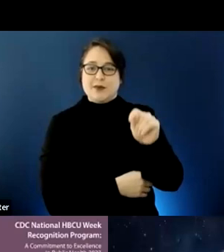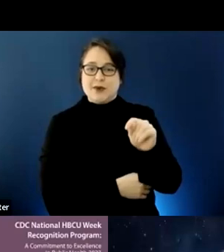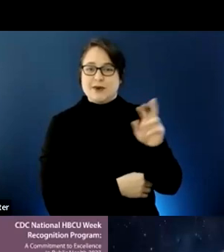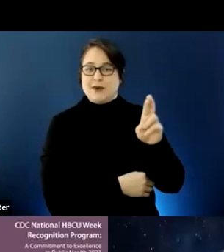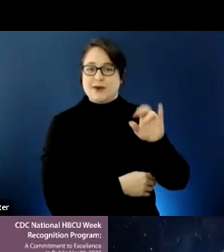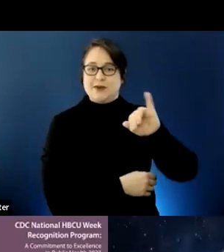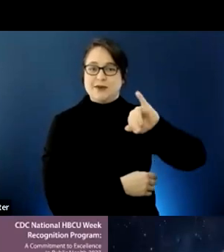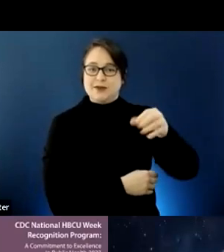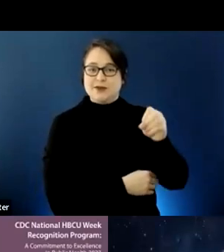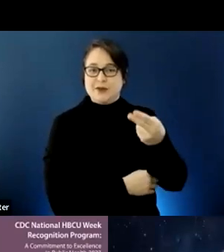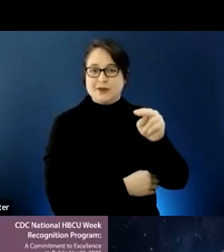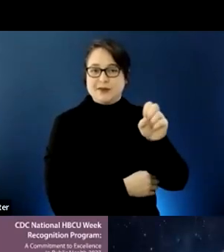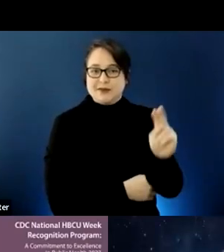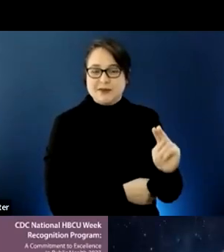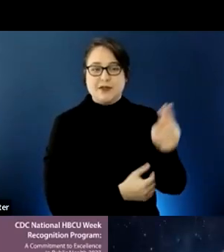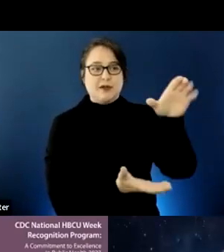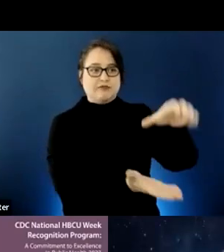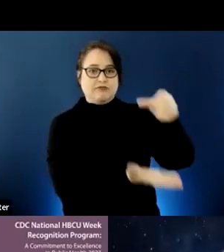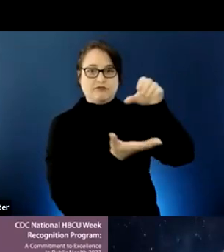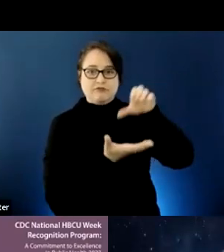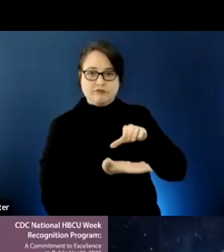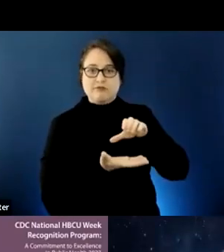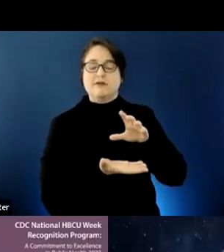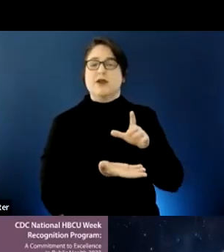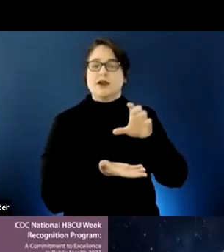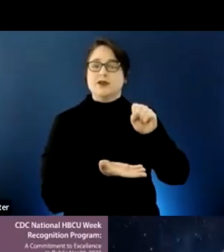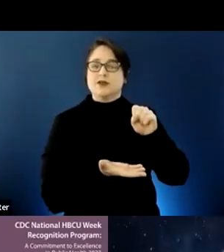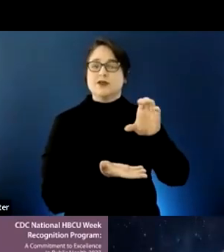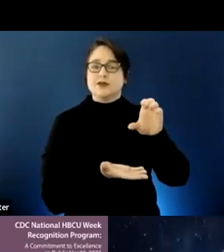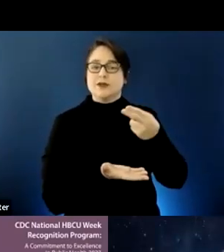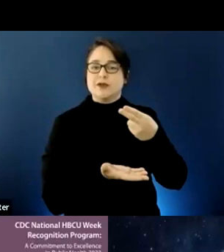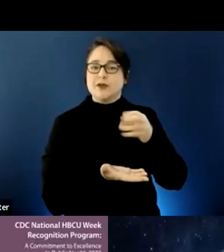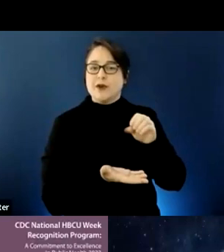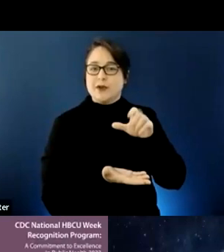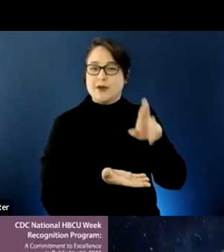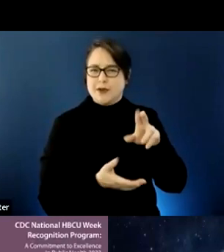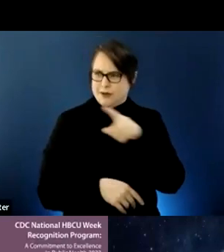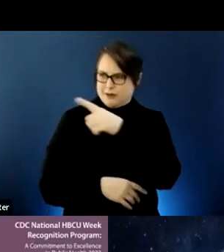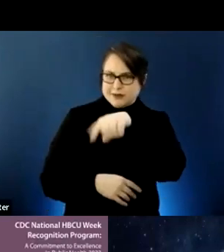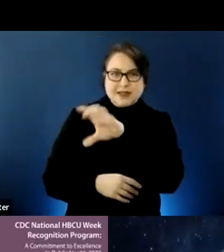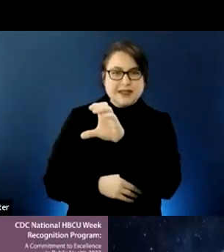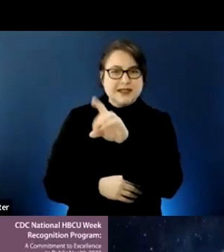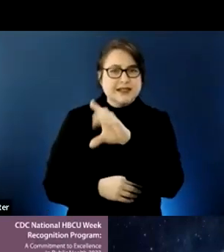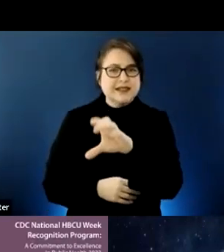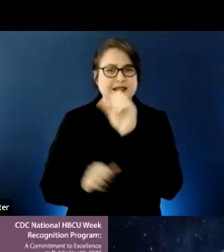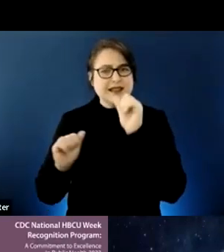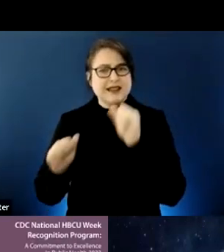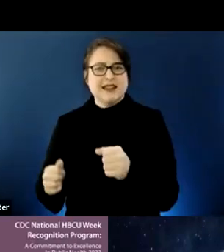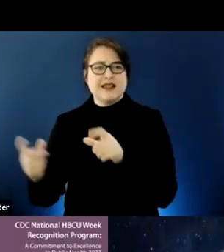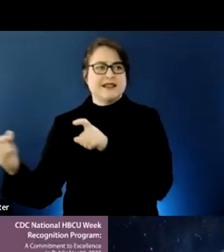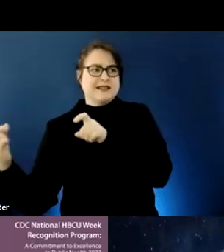that for faculty members at HBCUs to really jumpstart their careers, give them peer